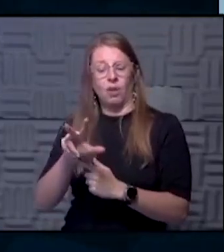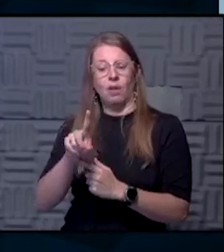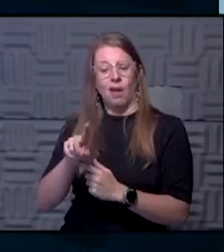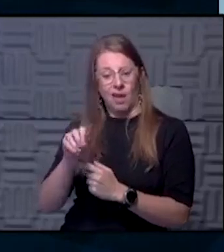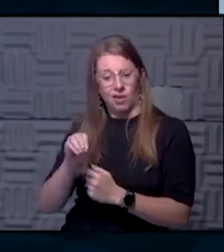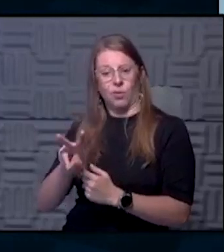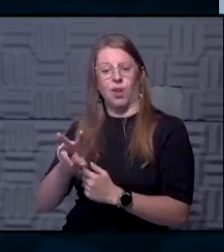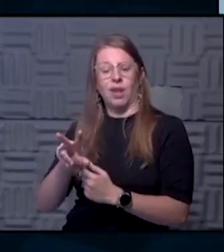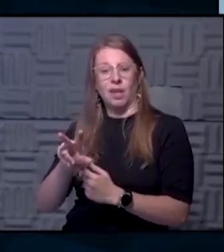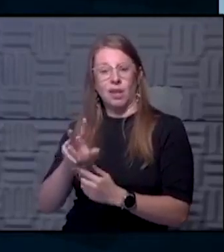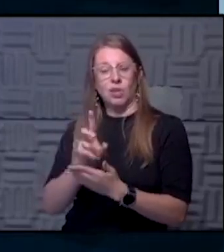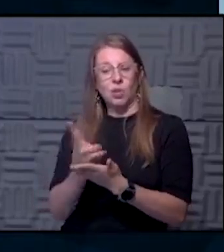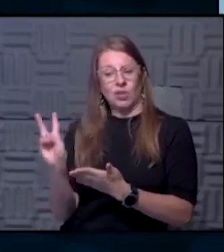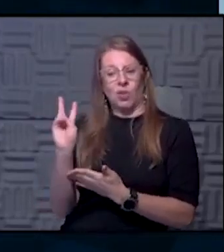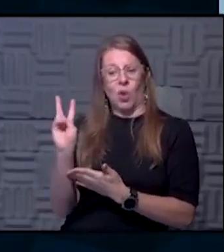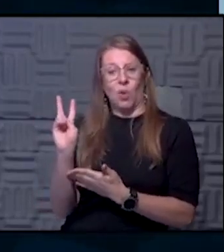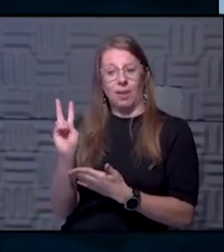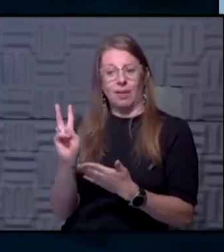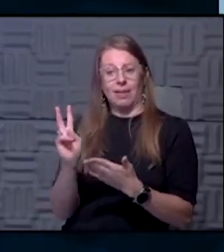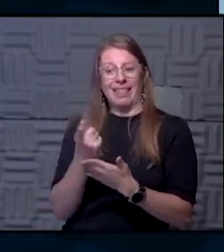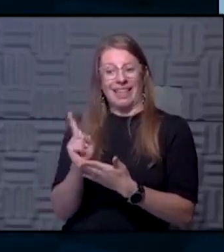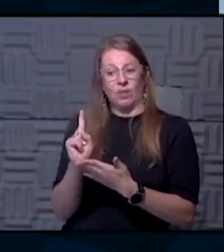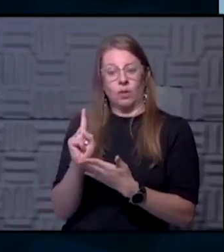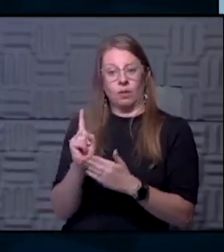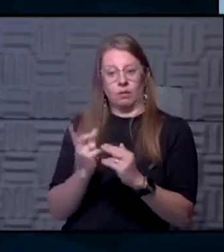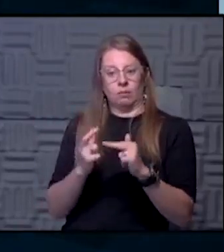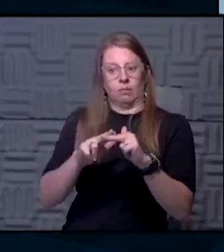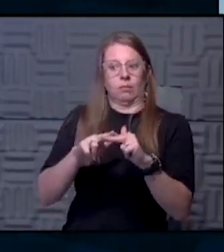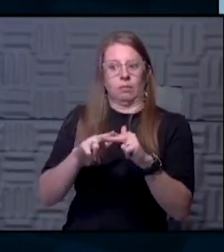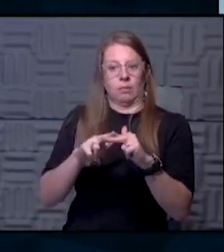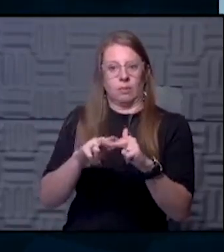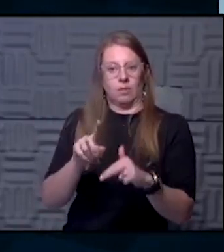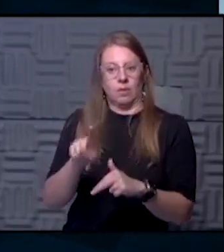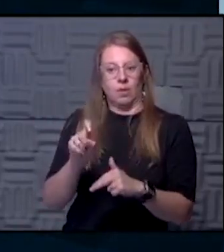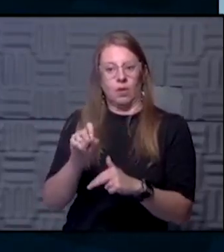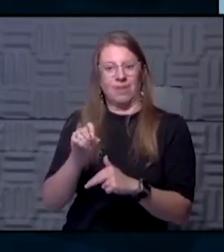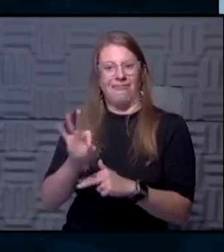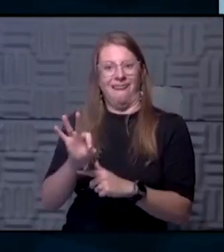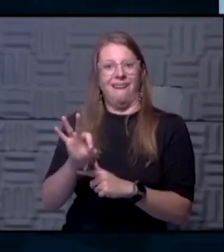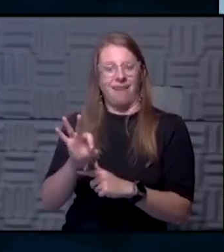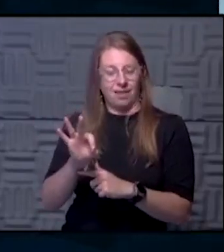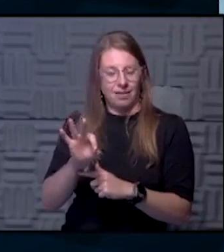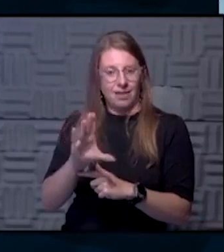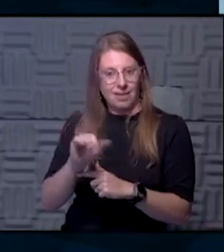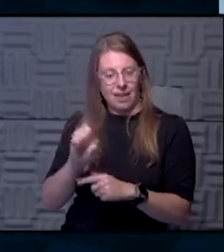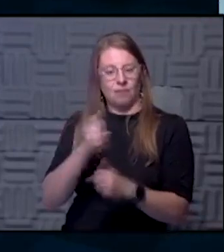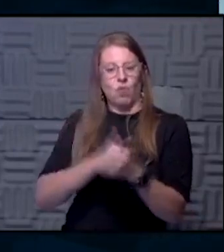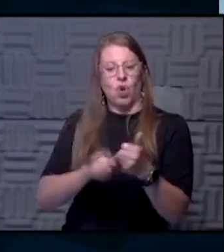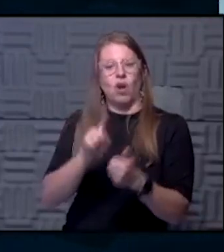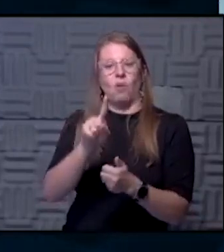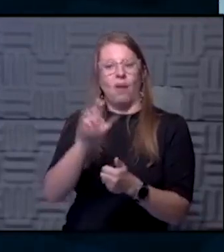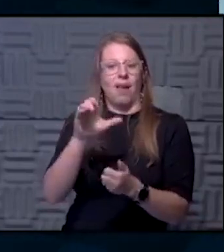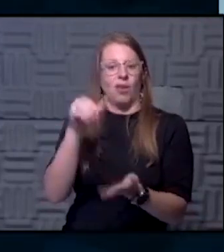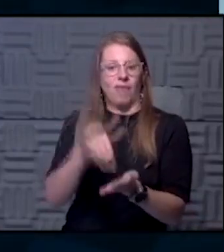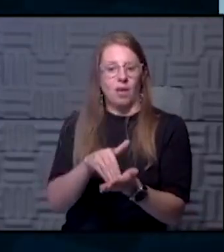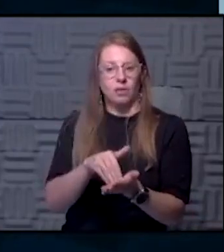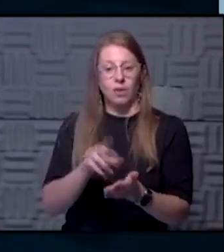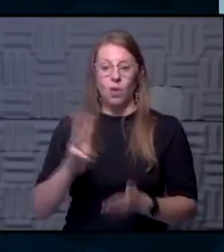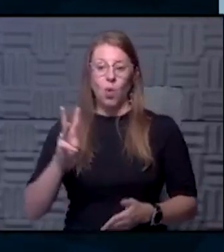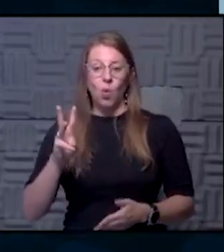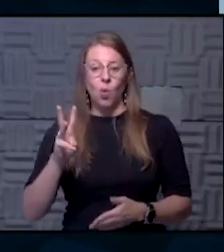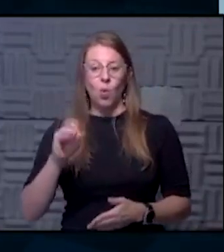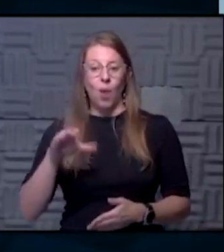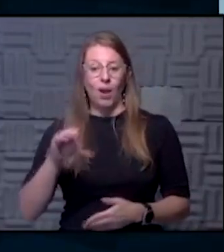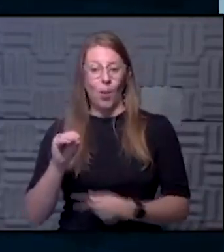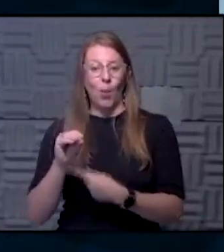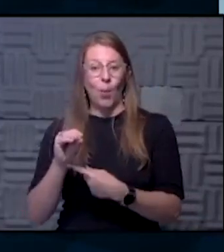100,000 2 weeks ago, and last week you had an increasing trend of 109 cases per 100,000. And in Wyandotte,